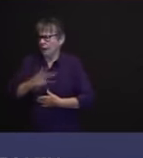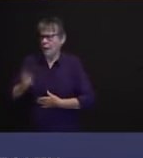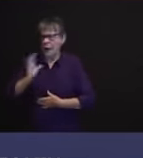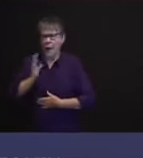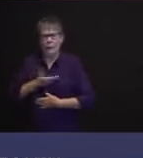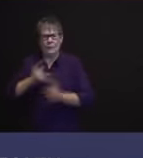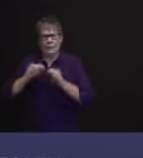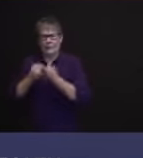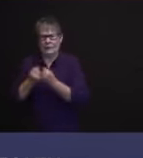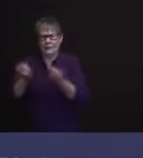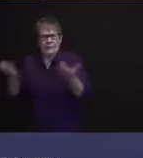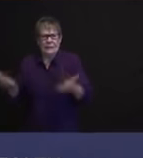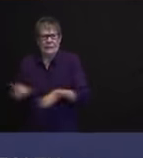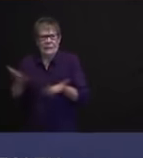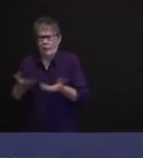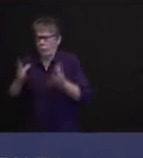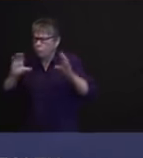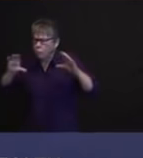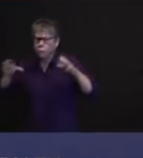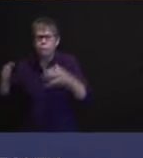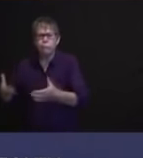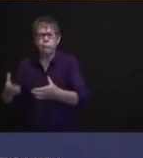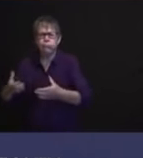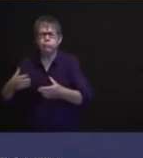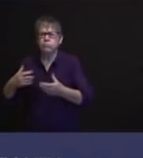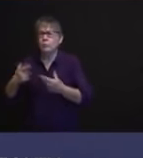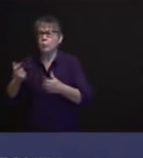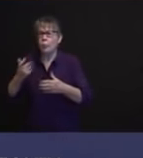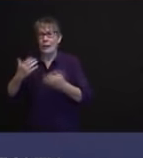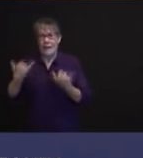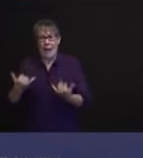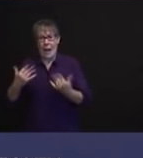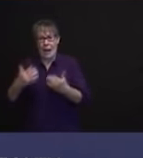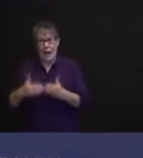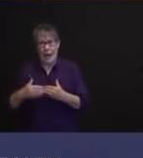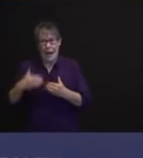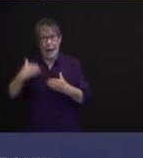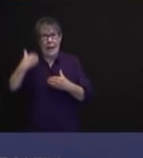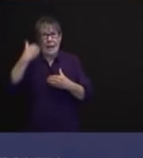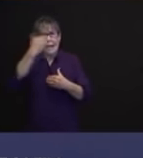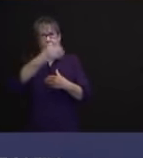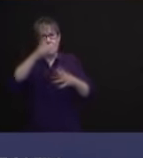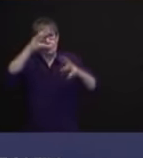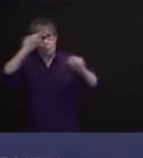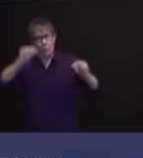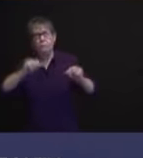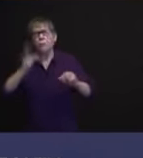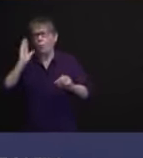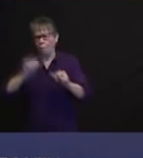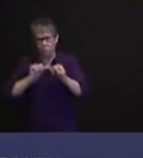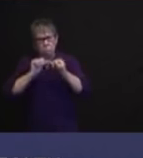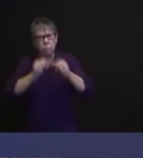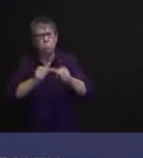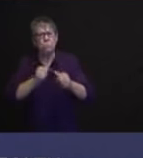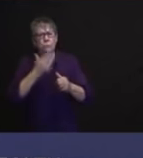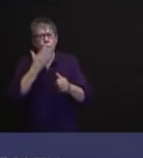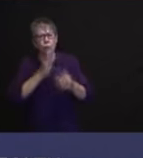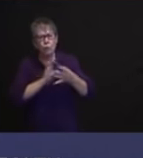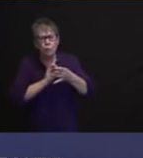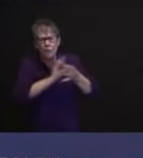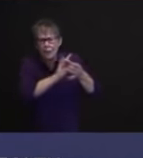administration. We're back and forth with them all the time. I know of no one else at the moment, but that doesn't mean that could not